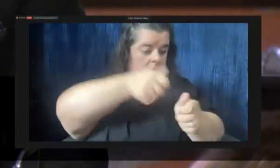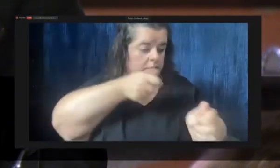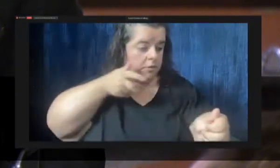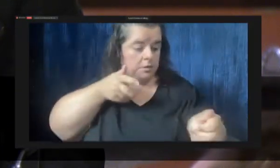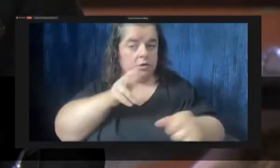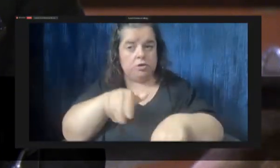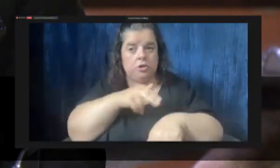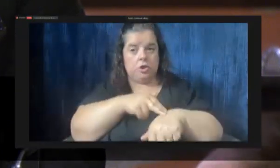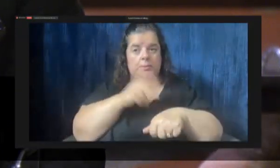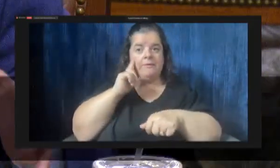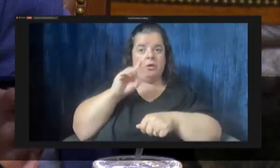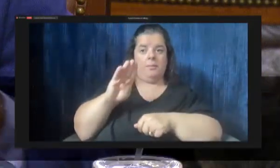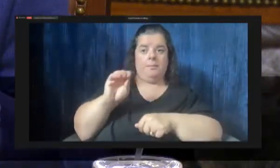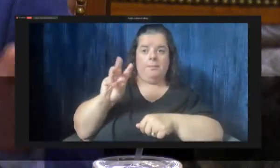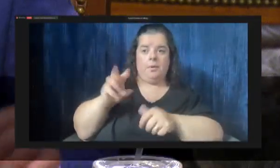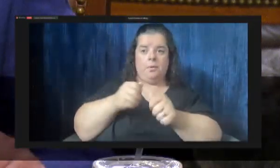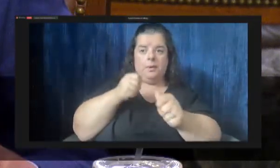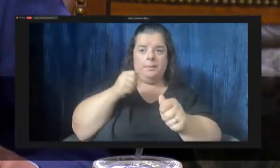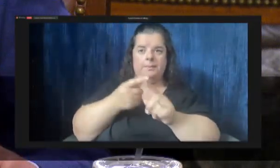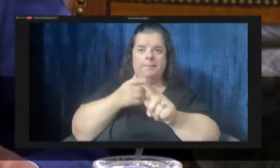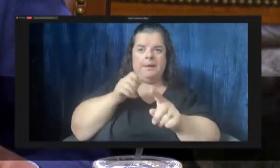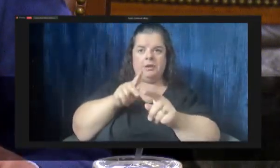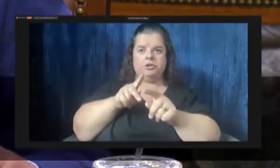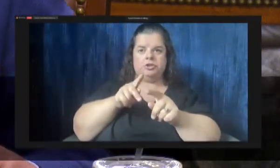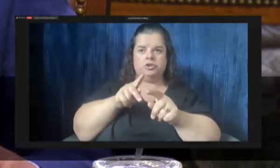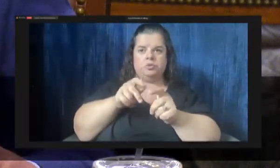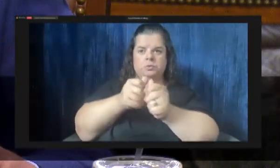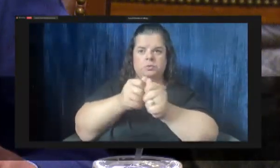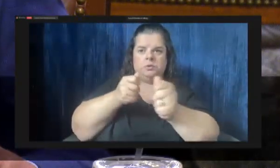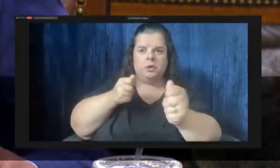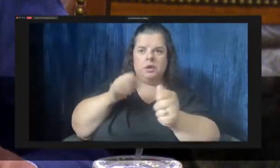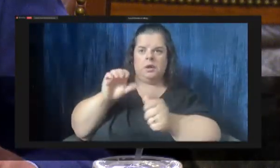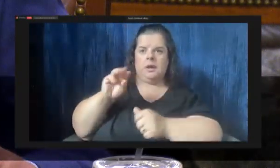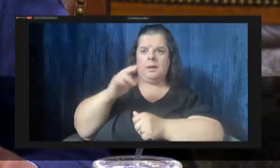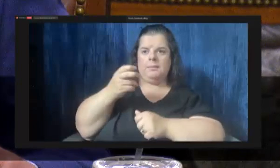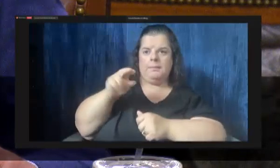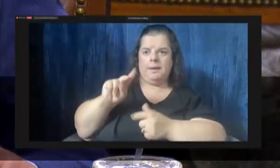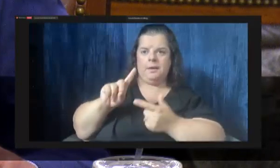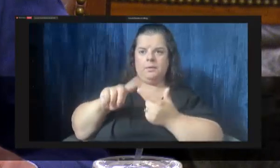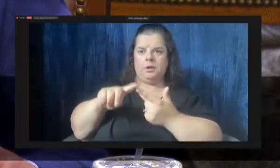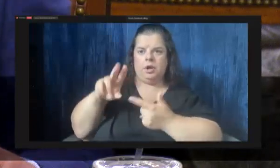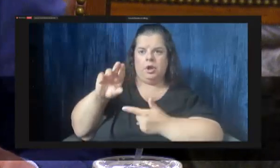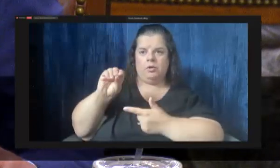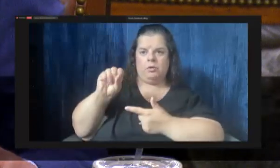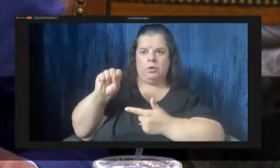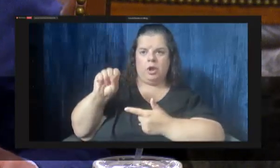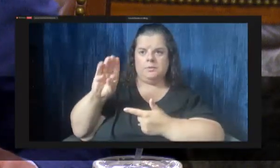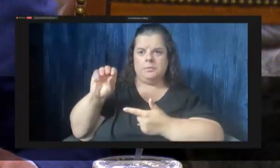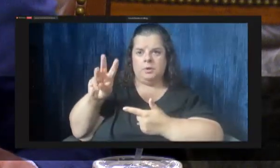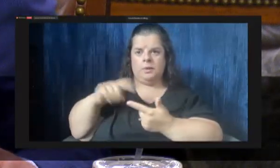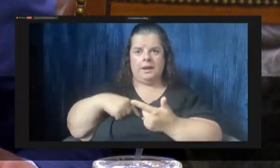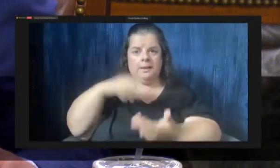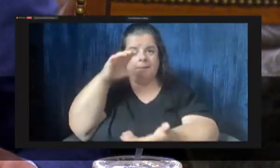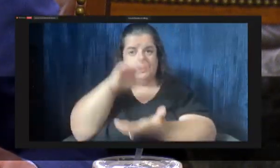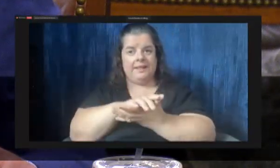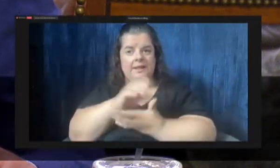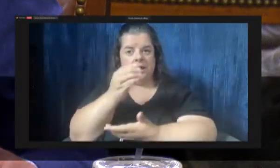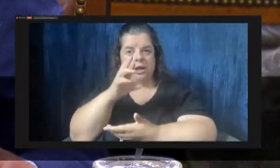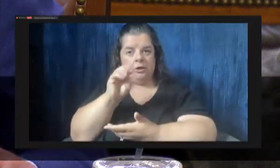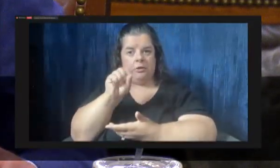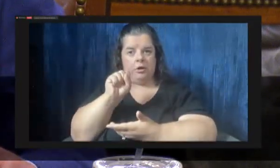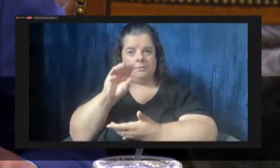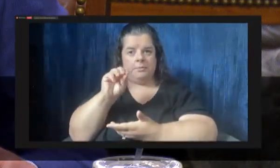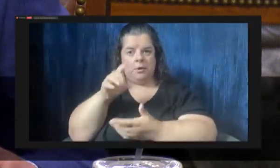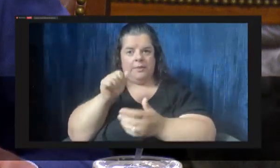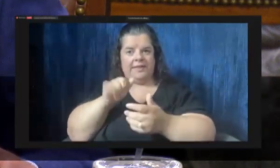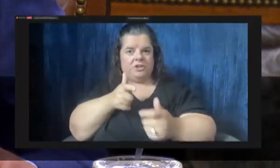to the compound bows, crossbows, and I'll wait for the experts to come up here as well, but I believe a crossbow is a trigger and